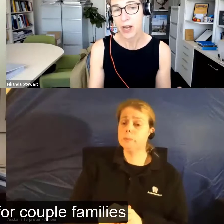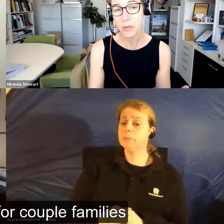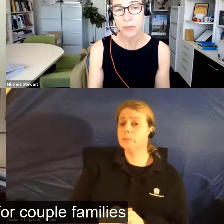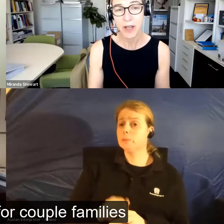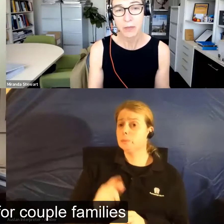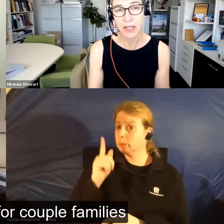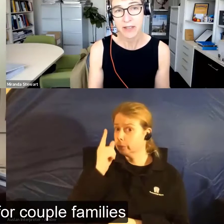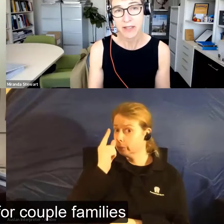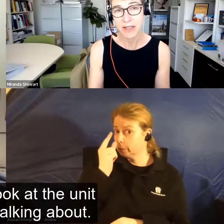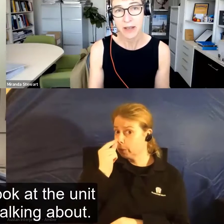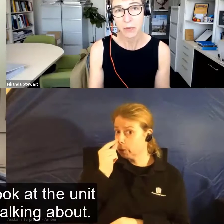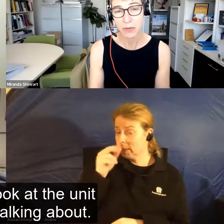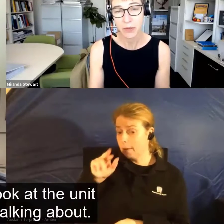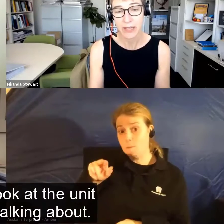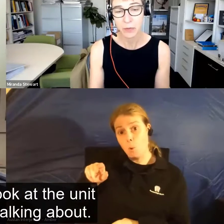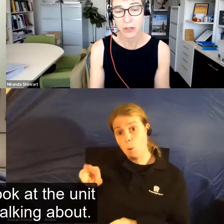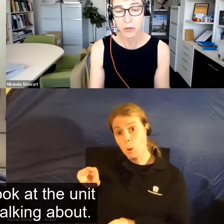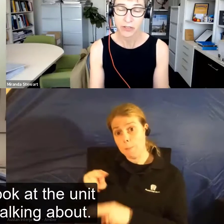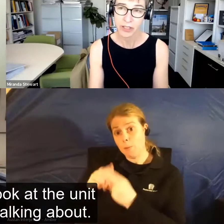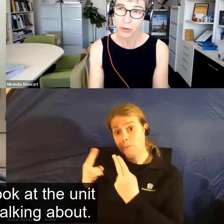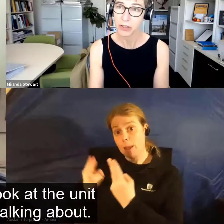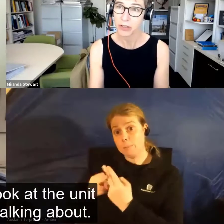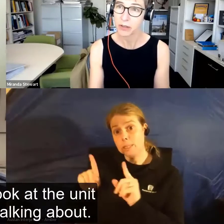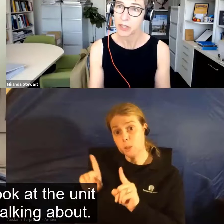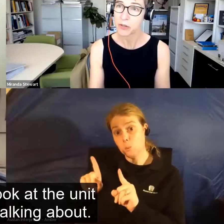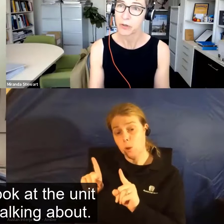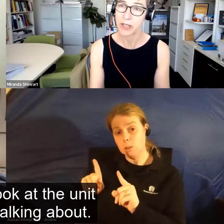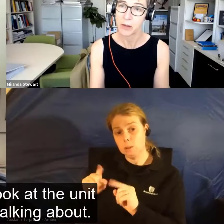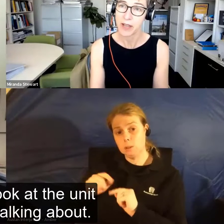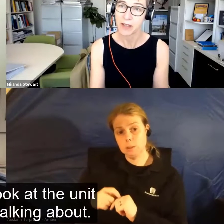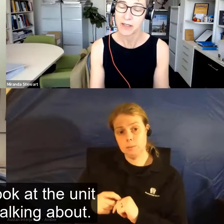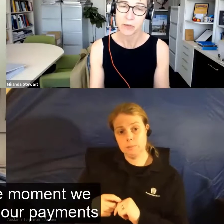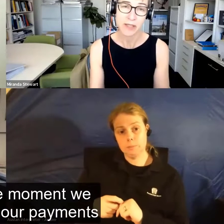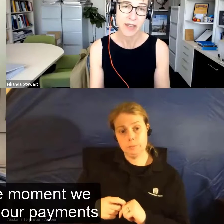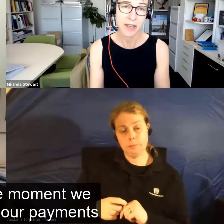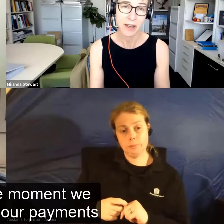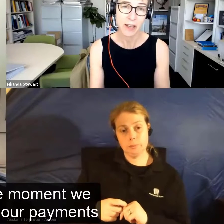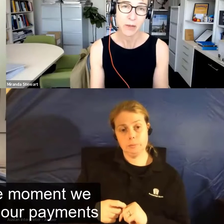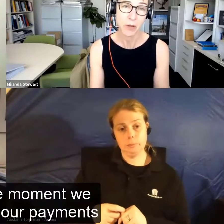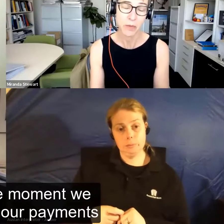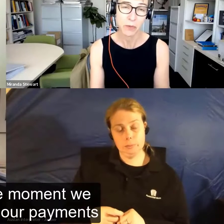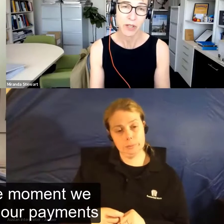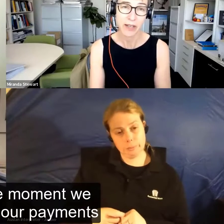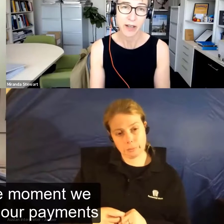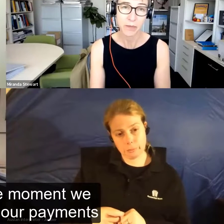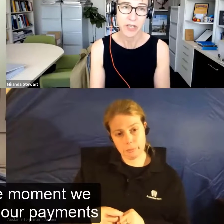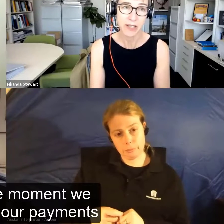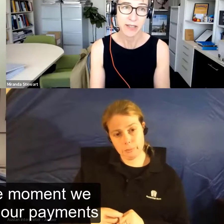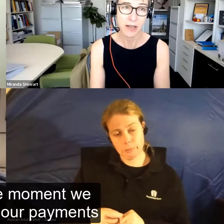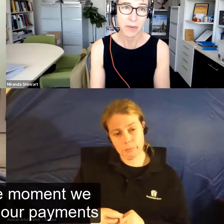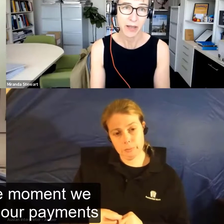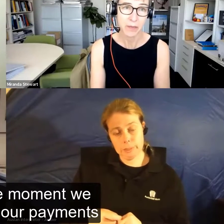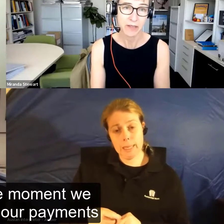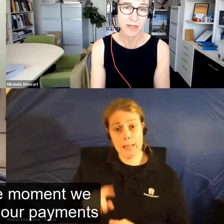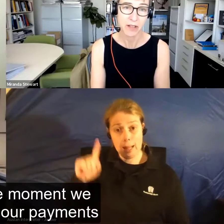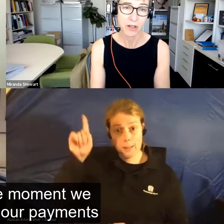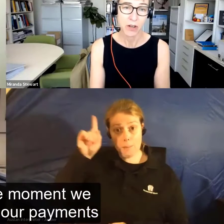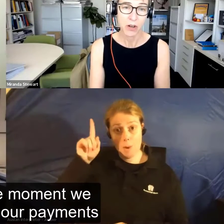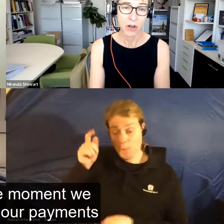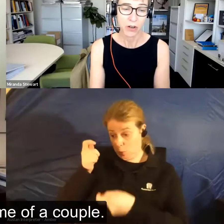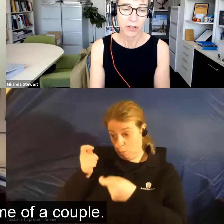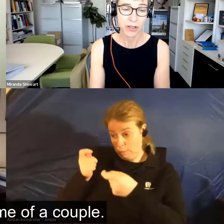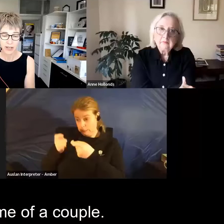for couple families is that we look at the unit that we're talking about. So at the moment, we income test our